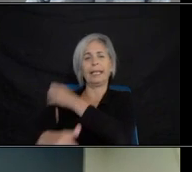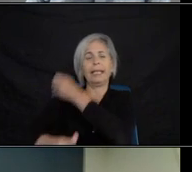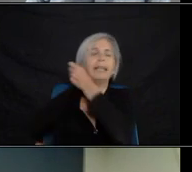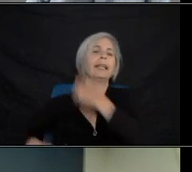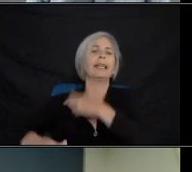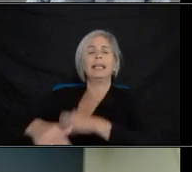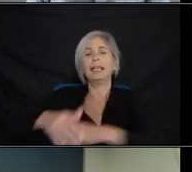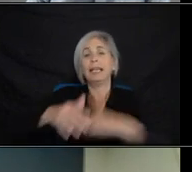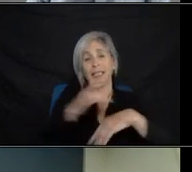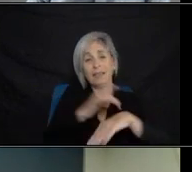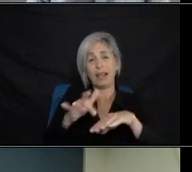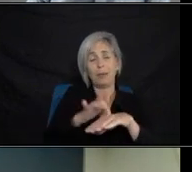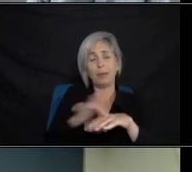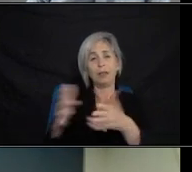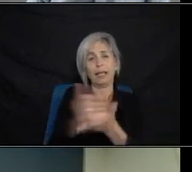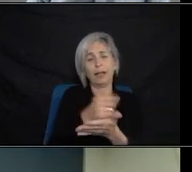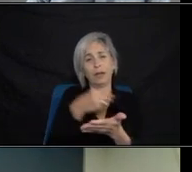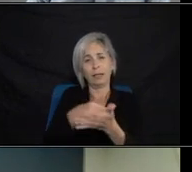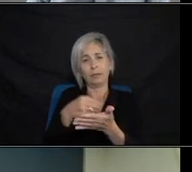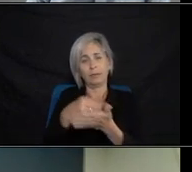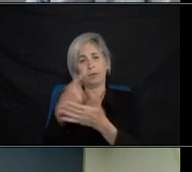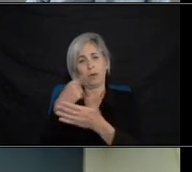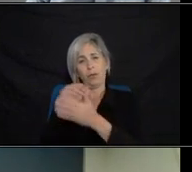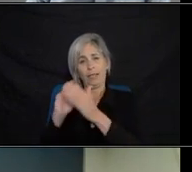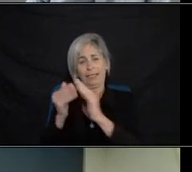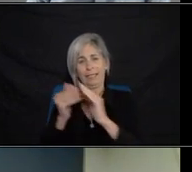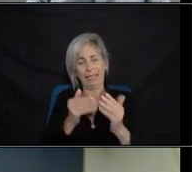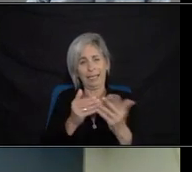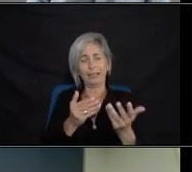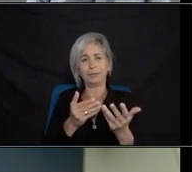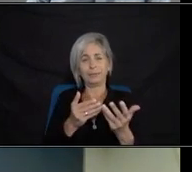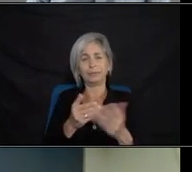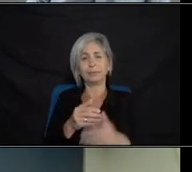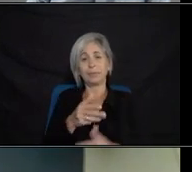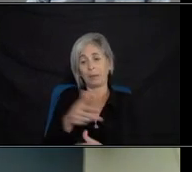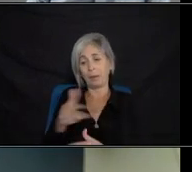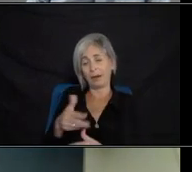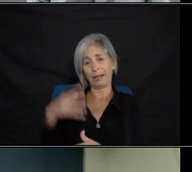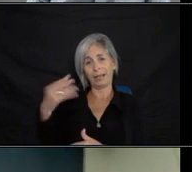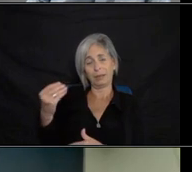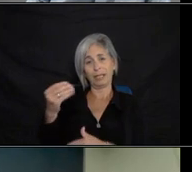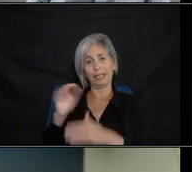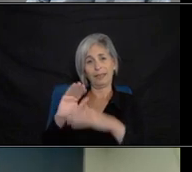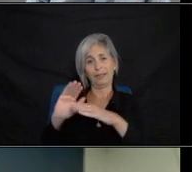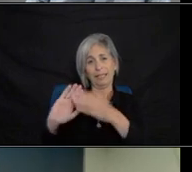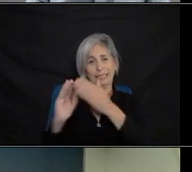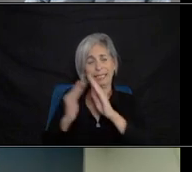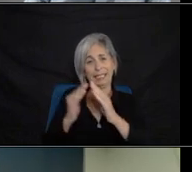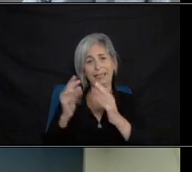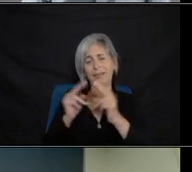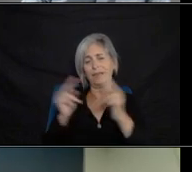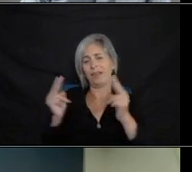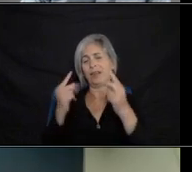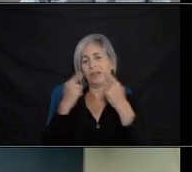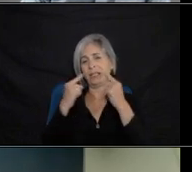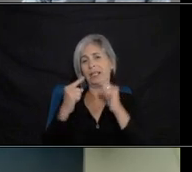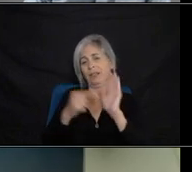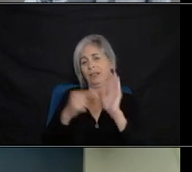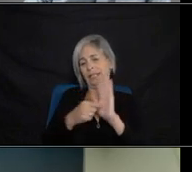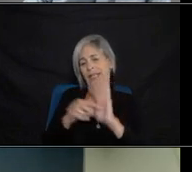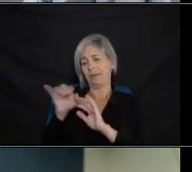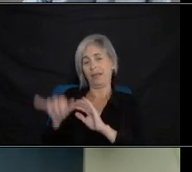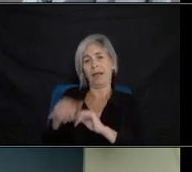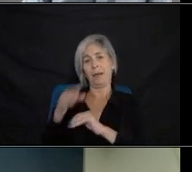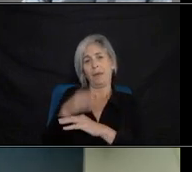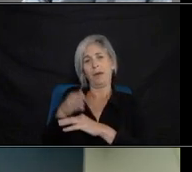income for the city. The question of operating a park outside the city, we have a very successful example of that, Boynton